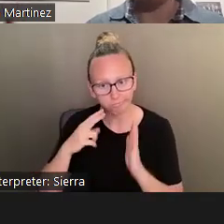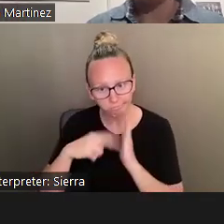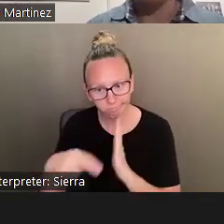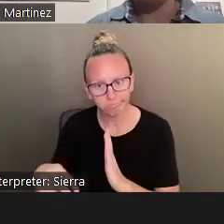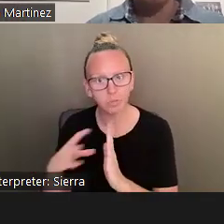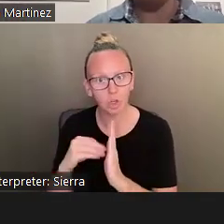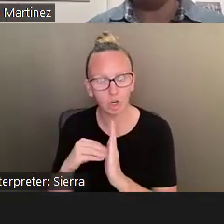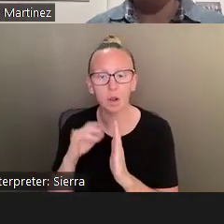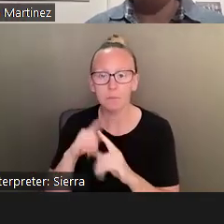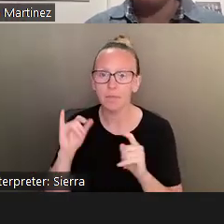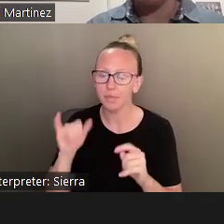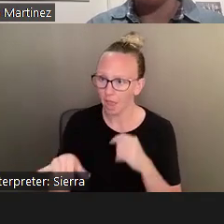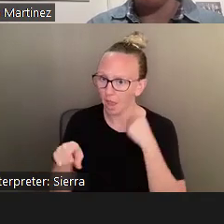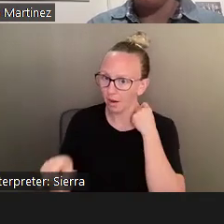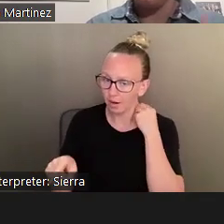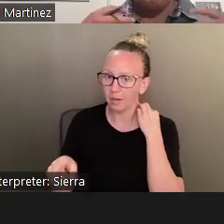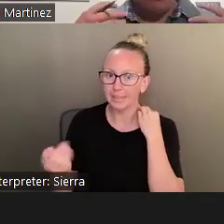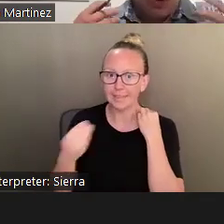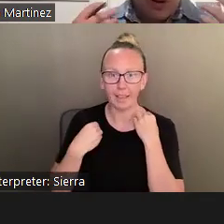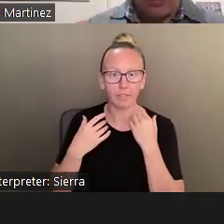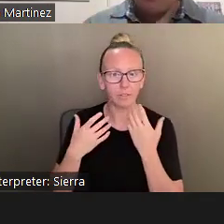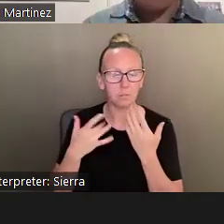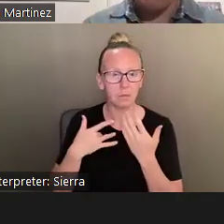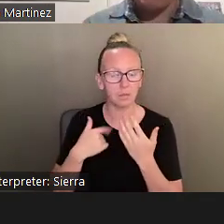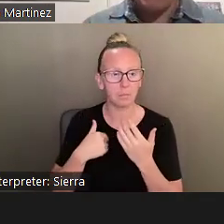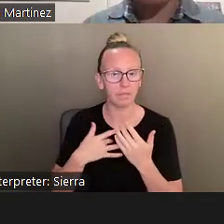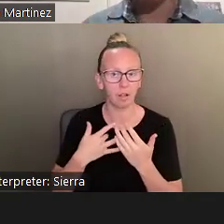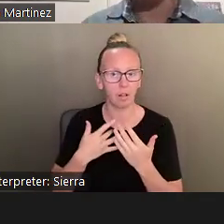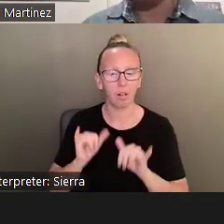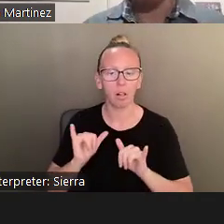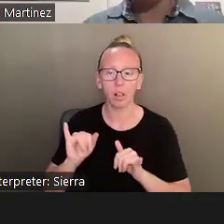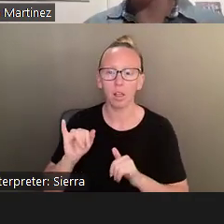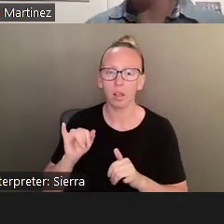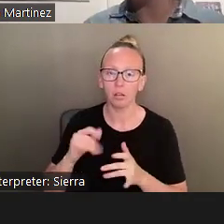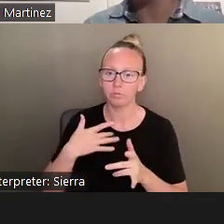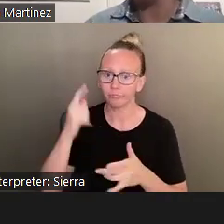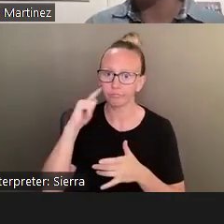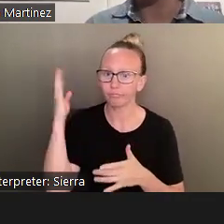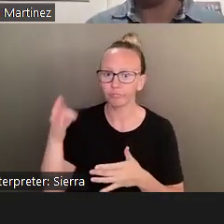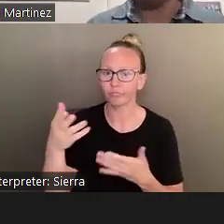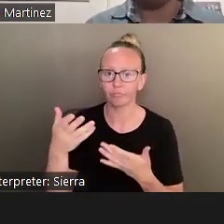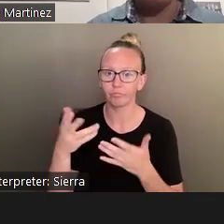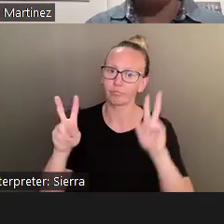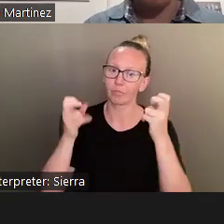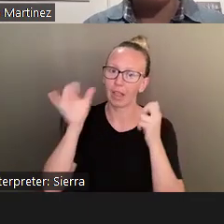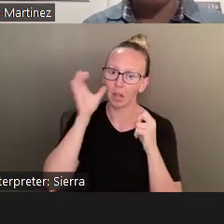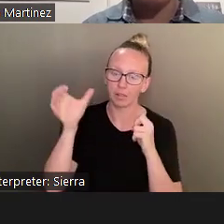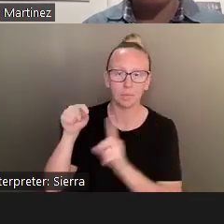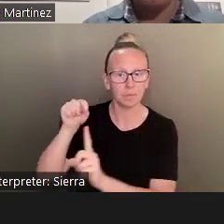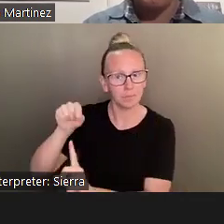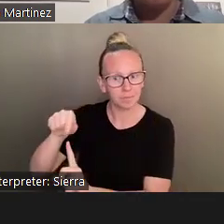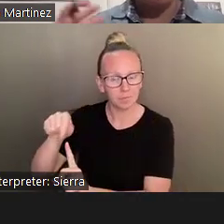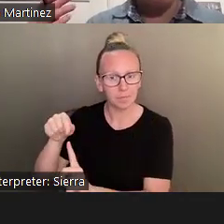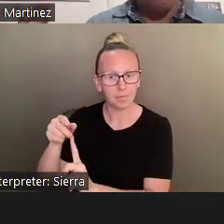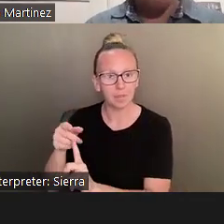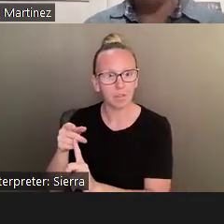spent their entire life basically directly observing, intensely observing just a few locations in their immediate surroundings.